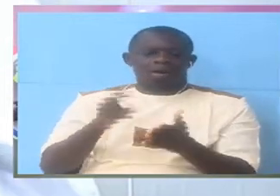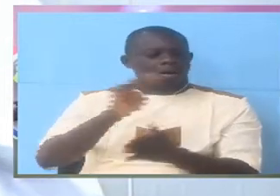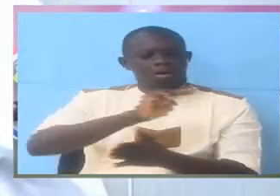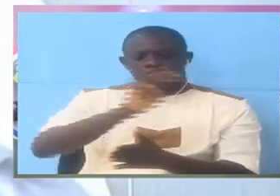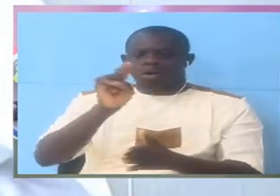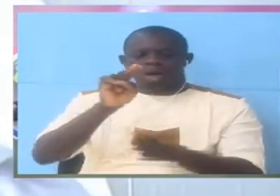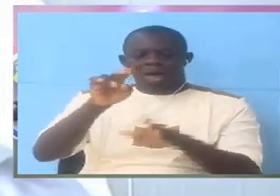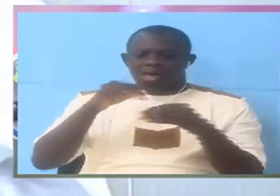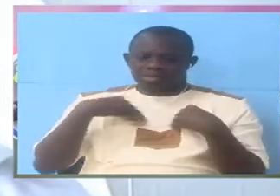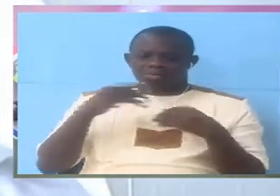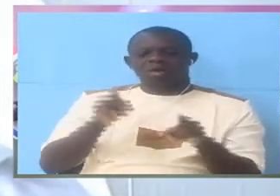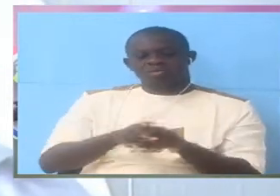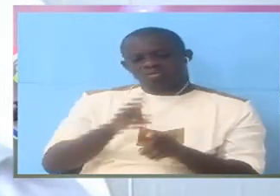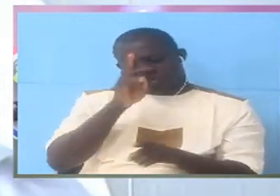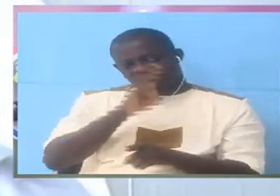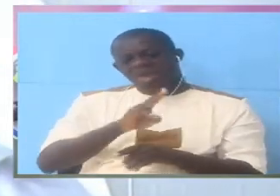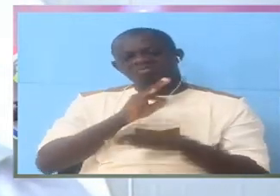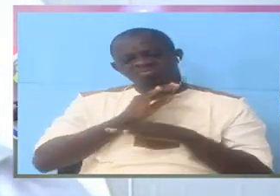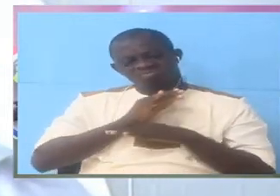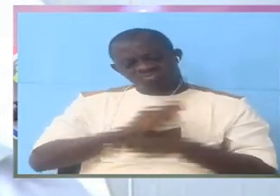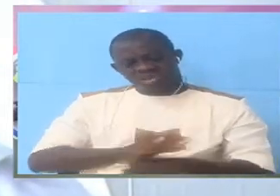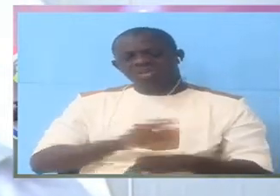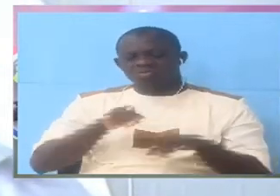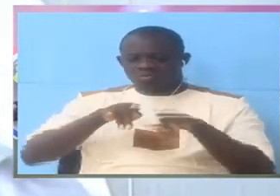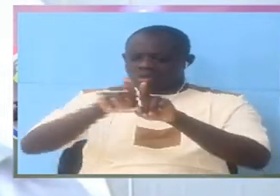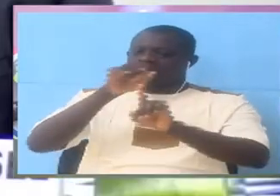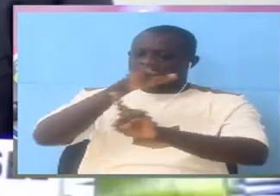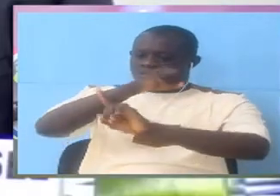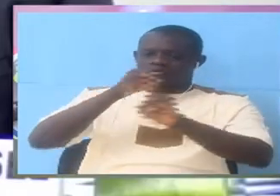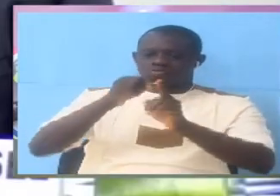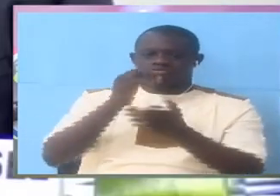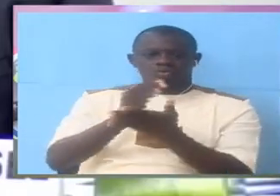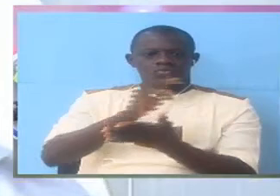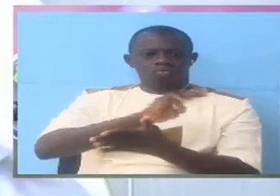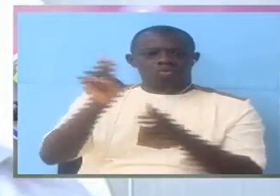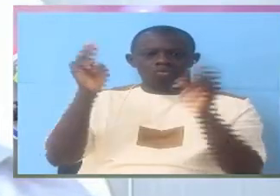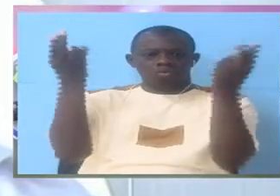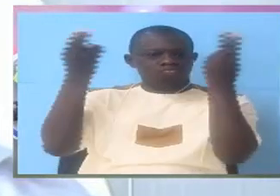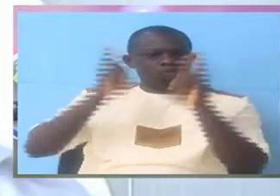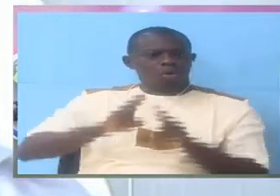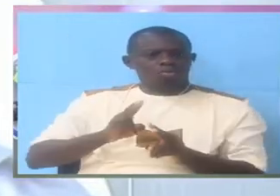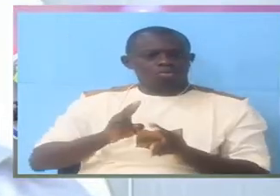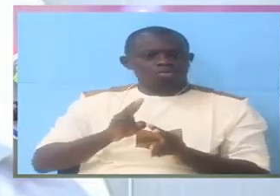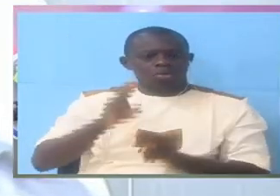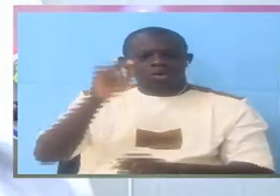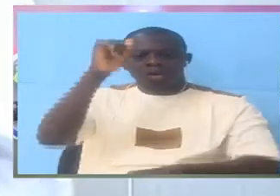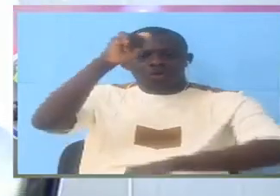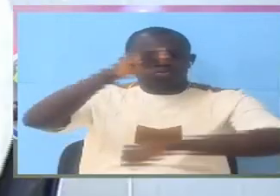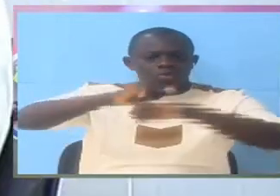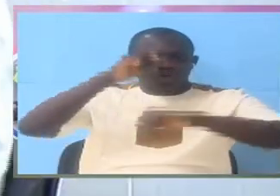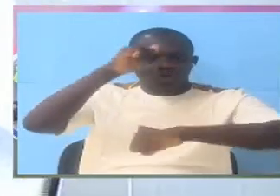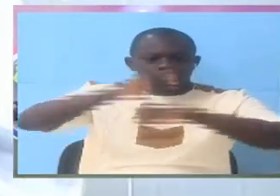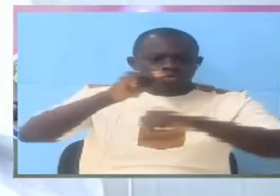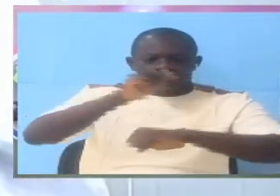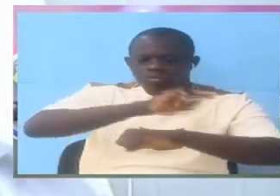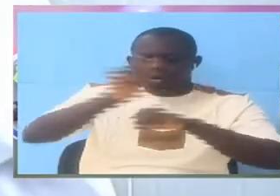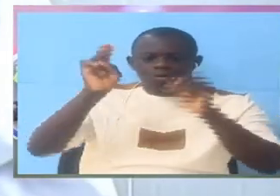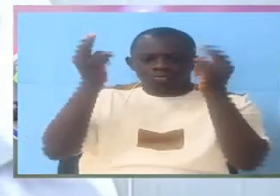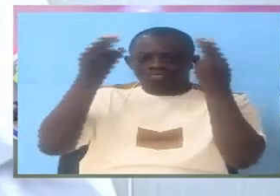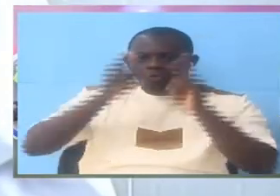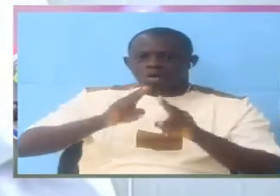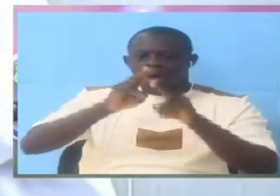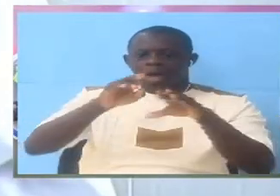situation. And that was unlawful. Even the torturing was unlawful. But even